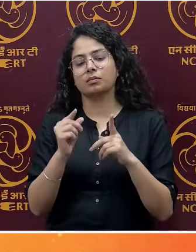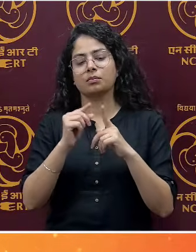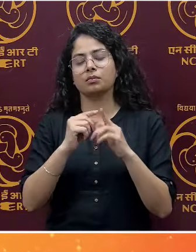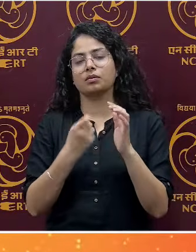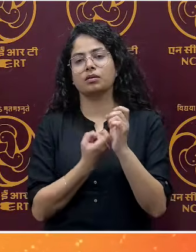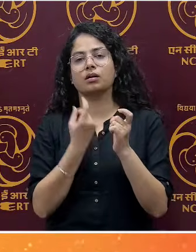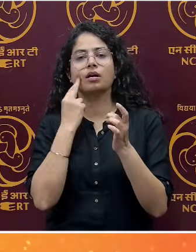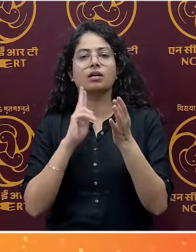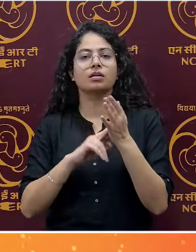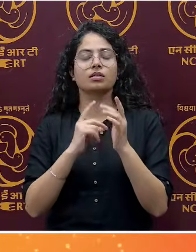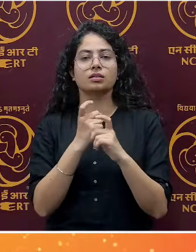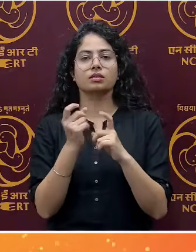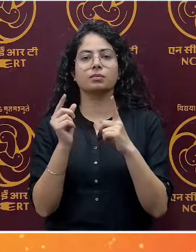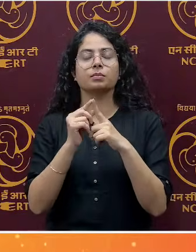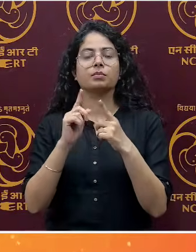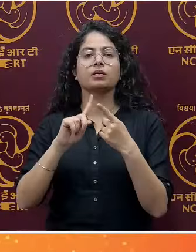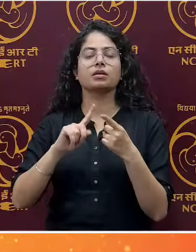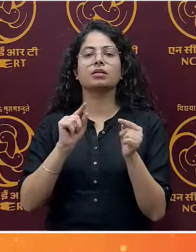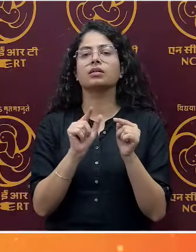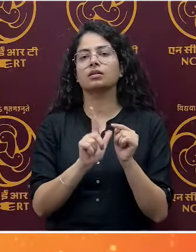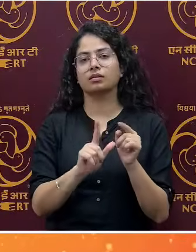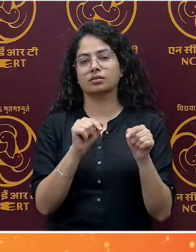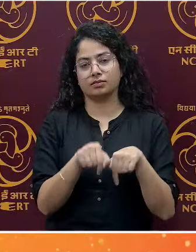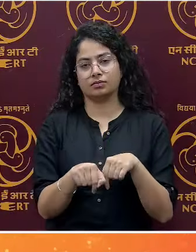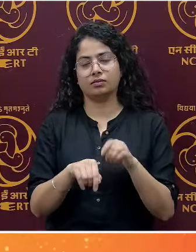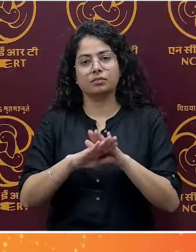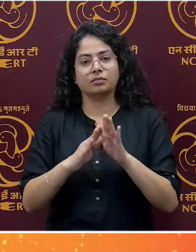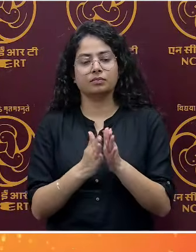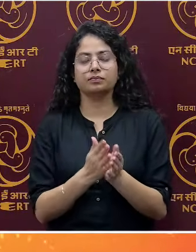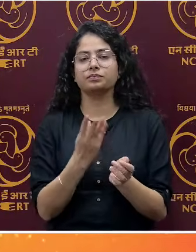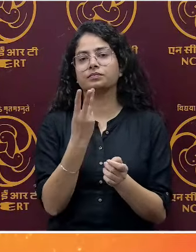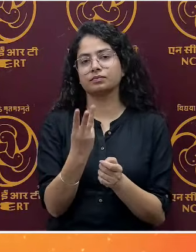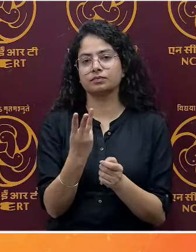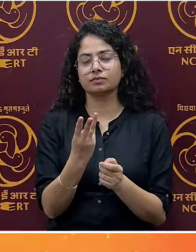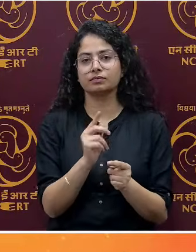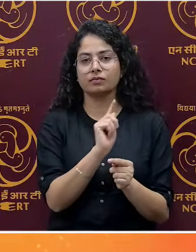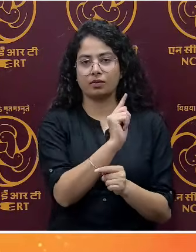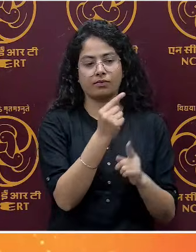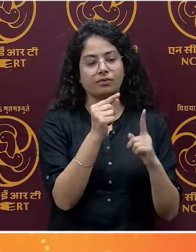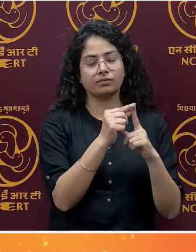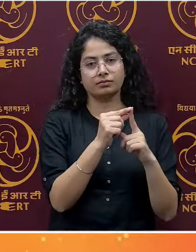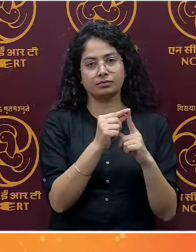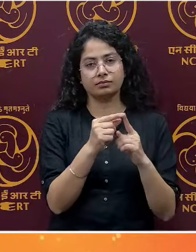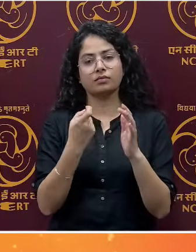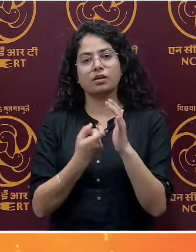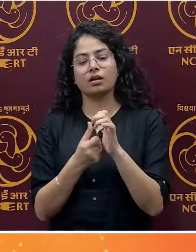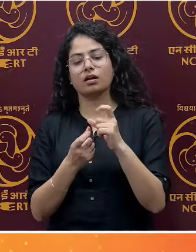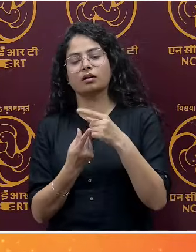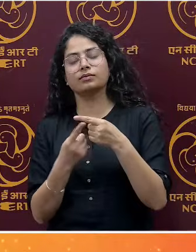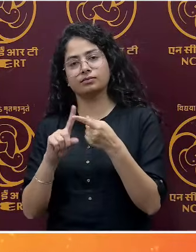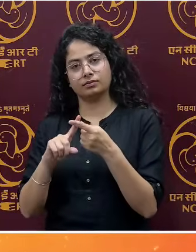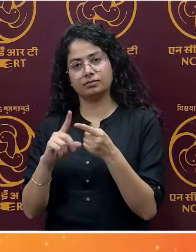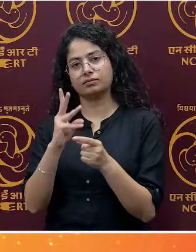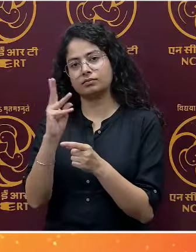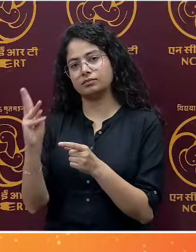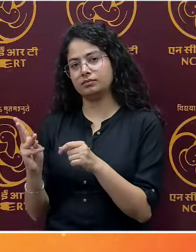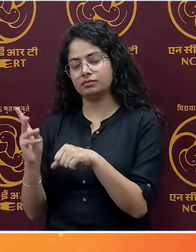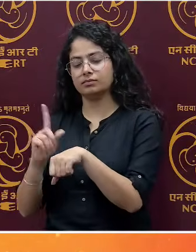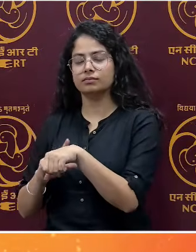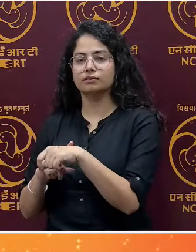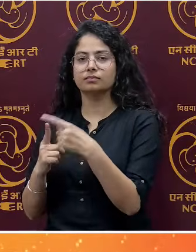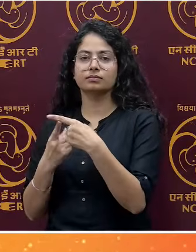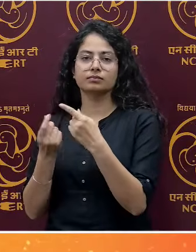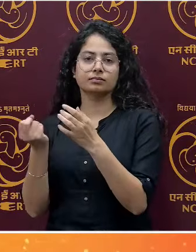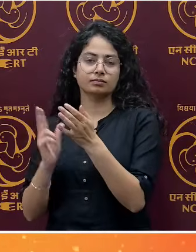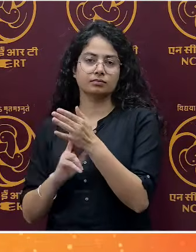So for simple interest, basically we take three core elements: principal, rate of interest and time.